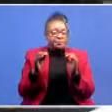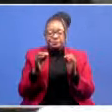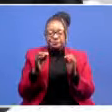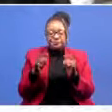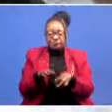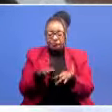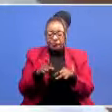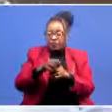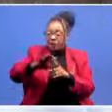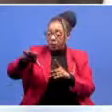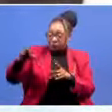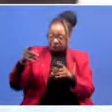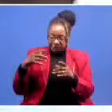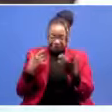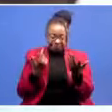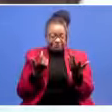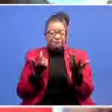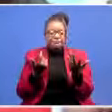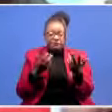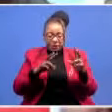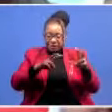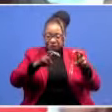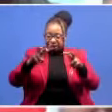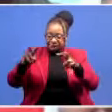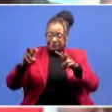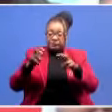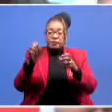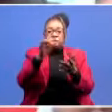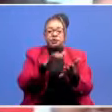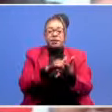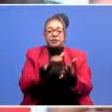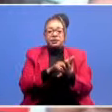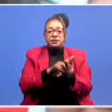kwa county pia. Waangalie pia ili